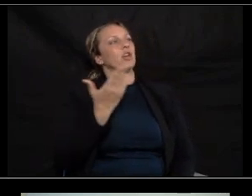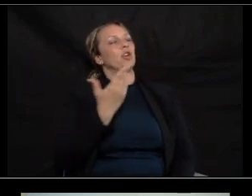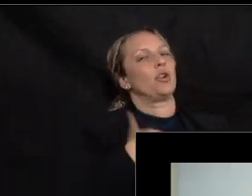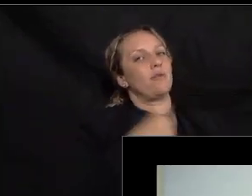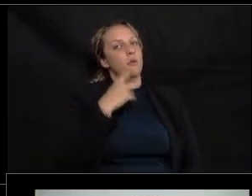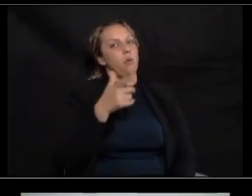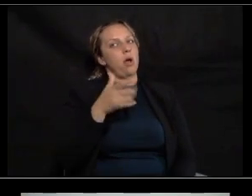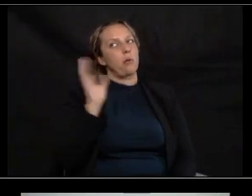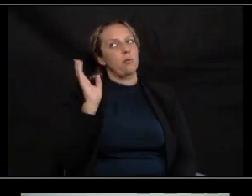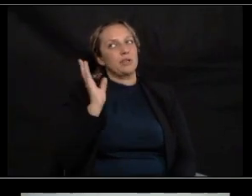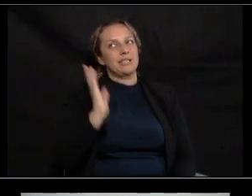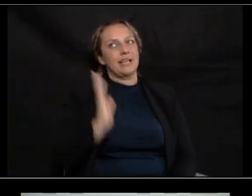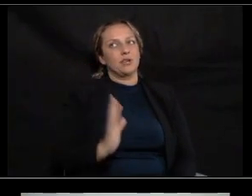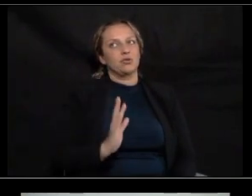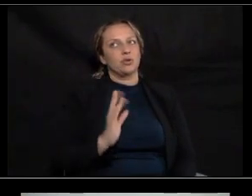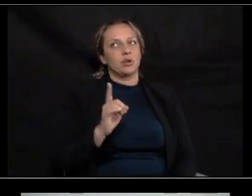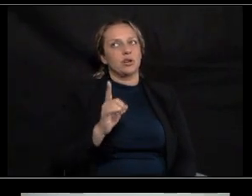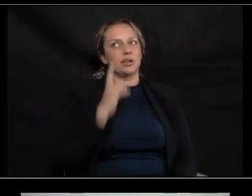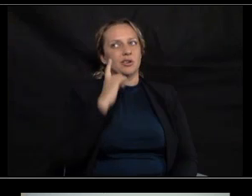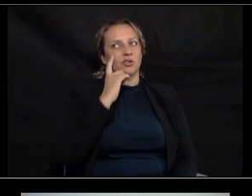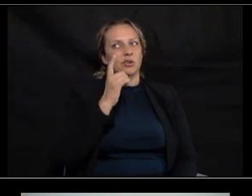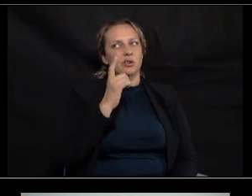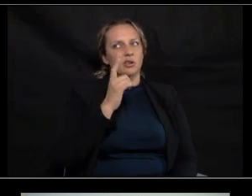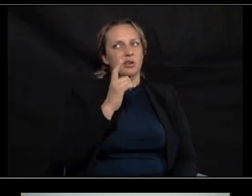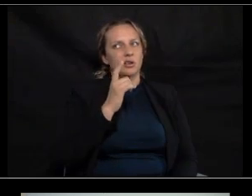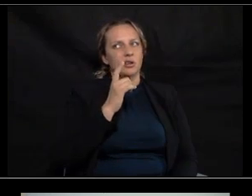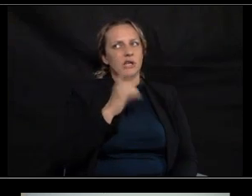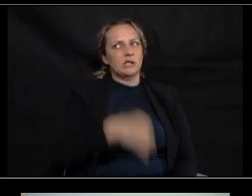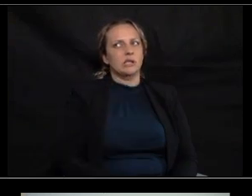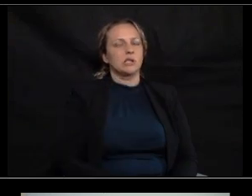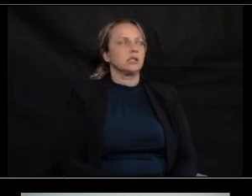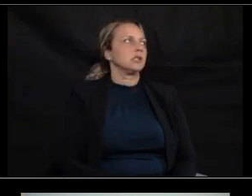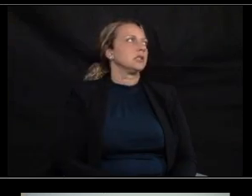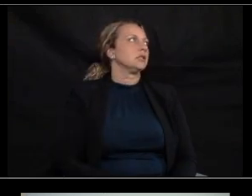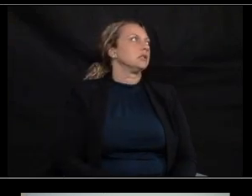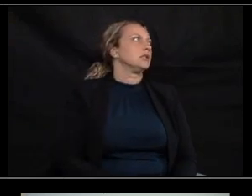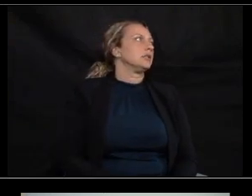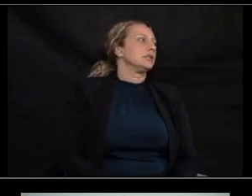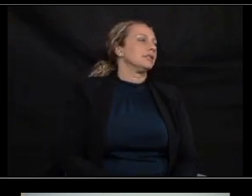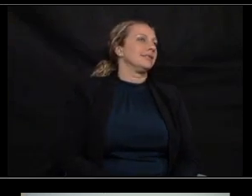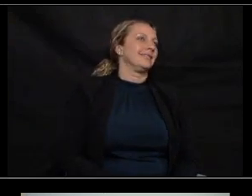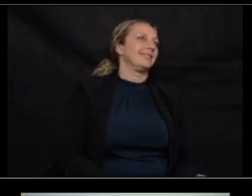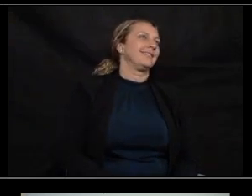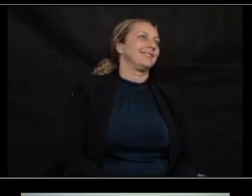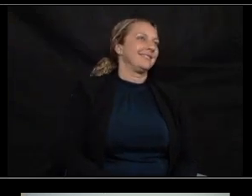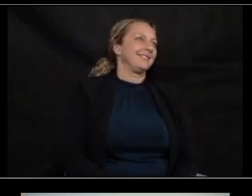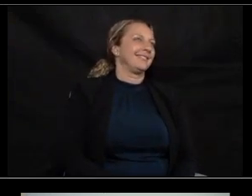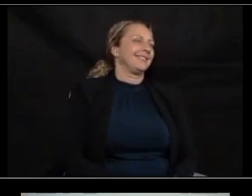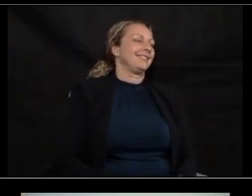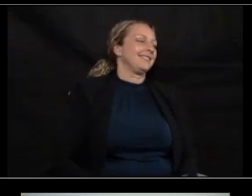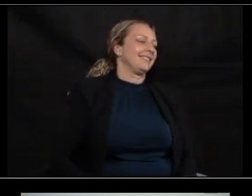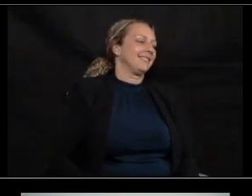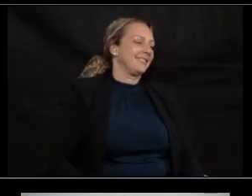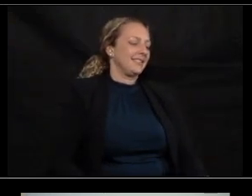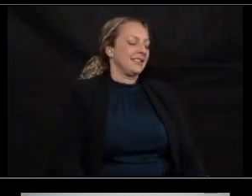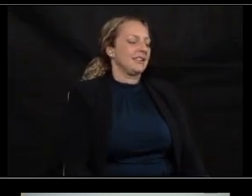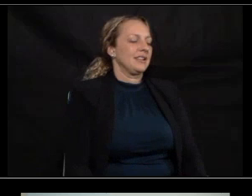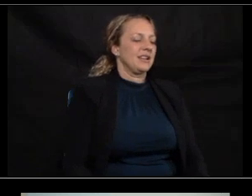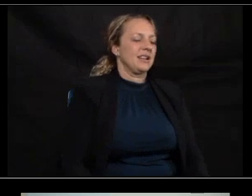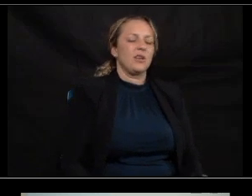want a presentation, Joe Paternetti can, the utility director, he will go through it. It's very quick just to go over the rates